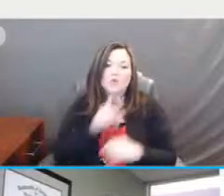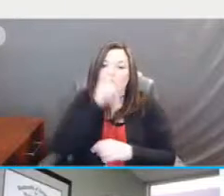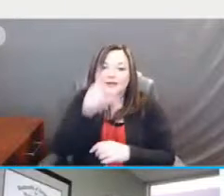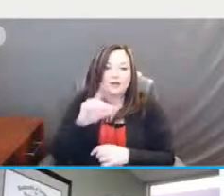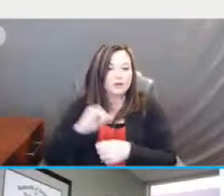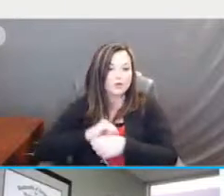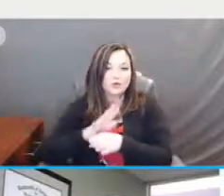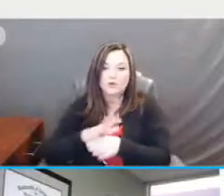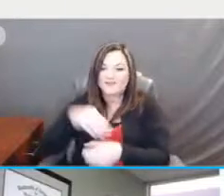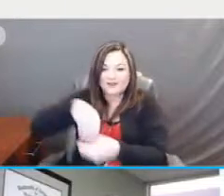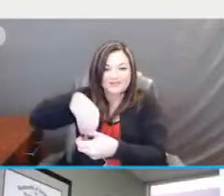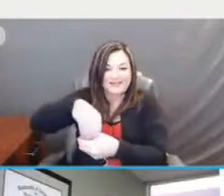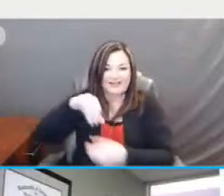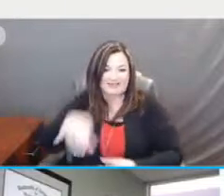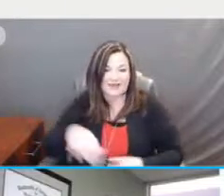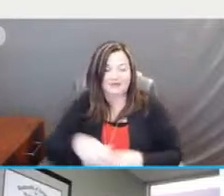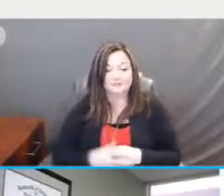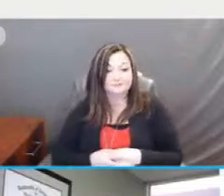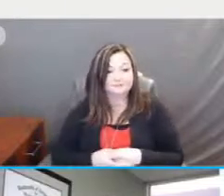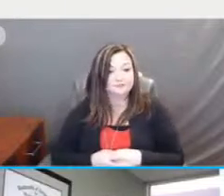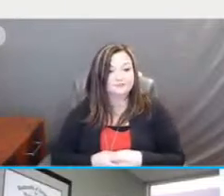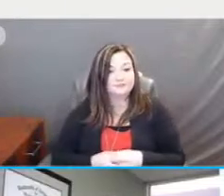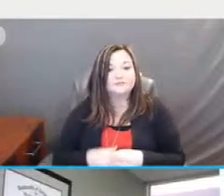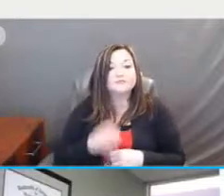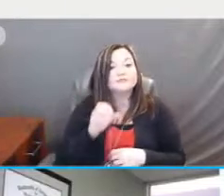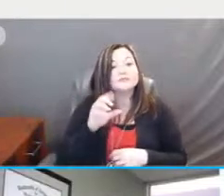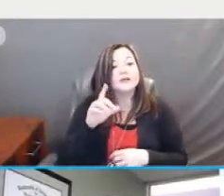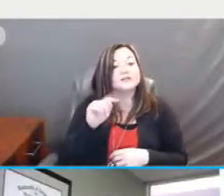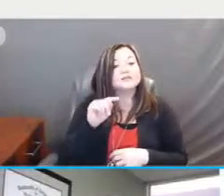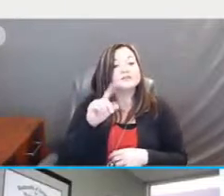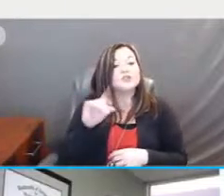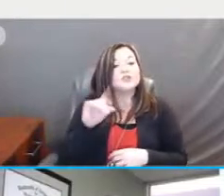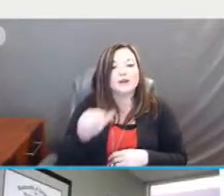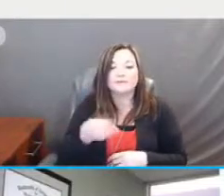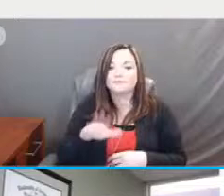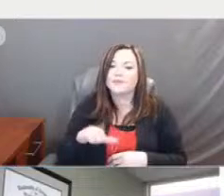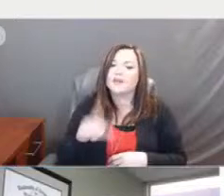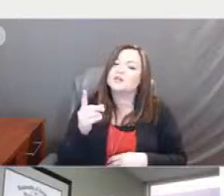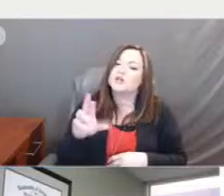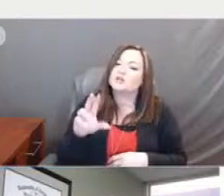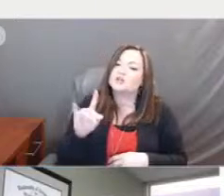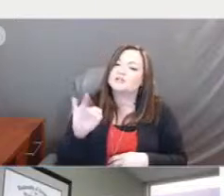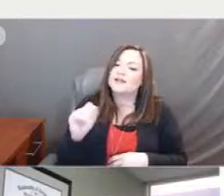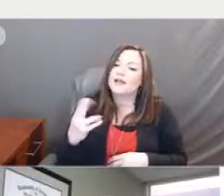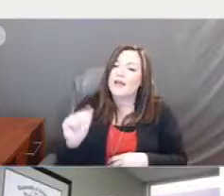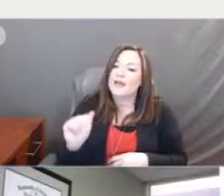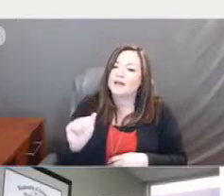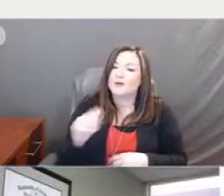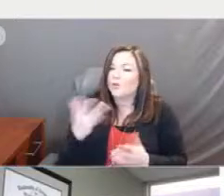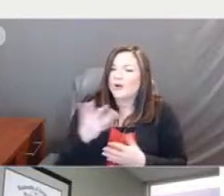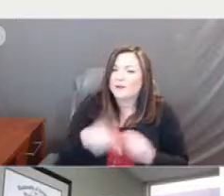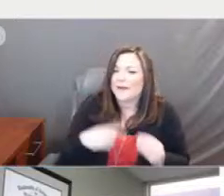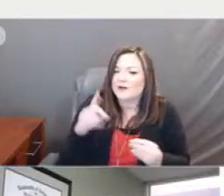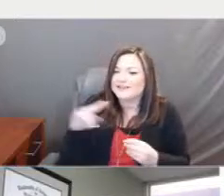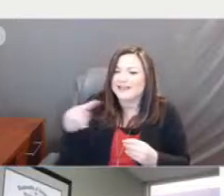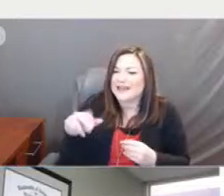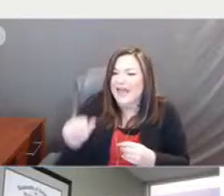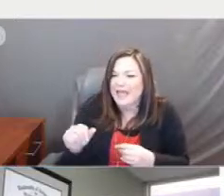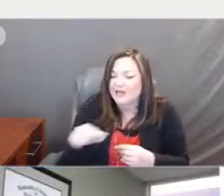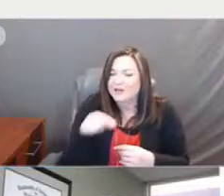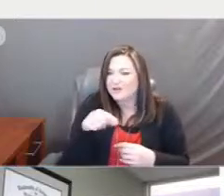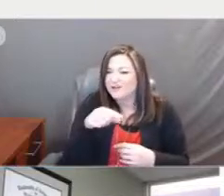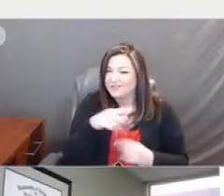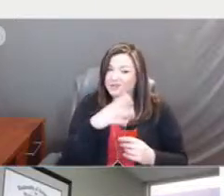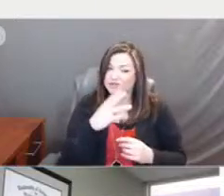transmit. Okay, Dr. Dillahay, what about your DNA? There's another myth that if you take this vaccine, it